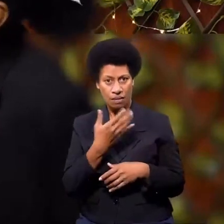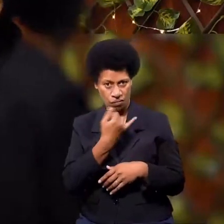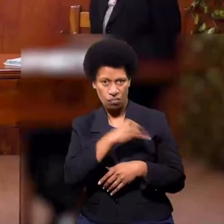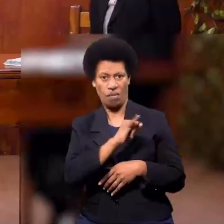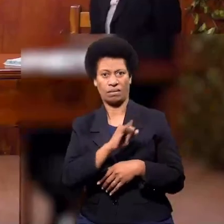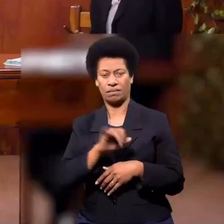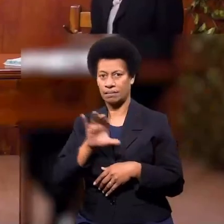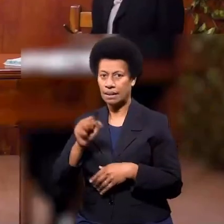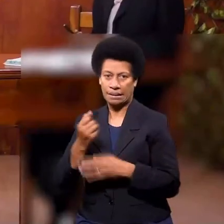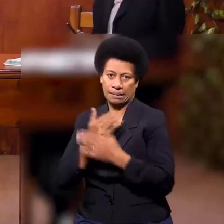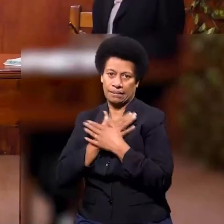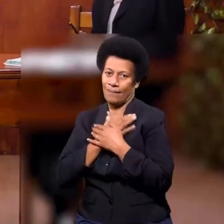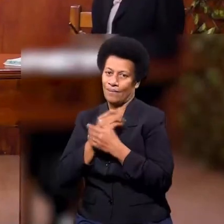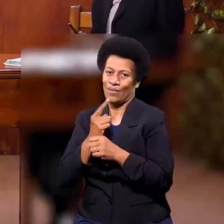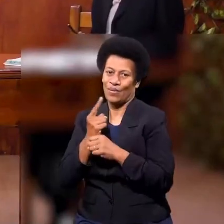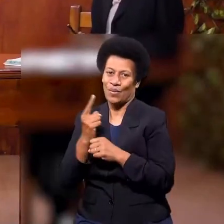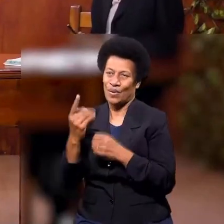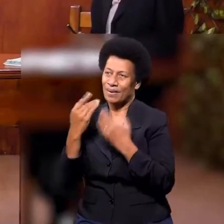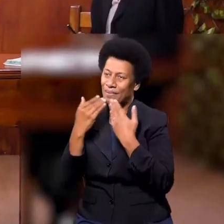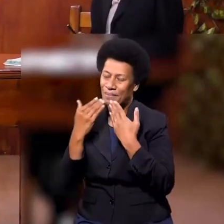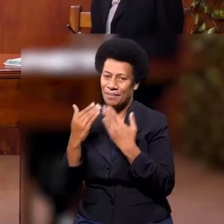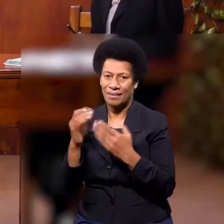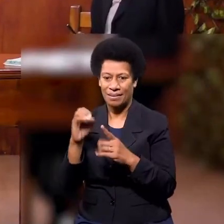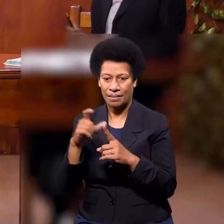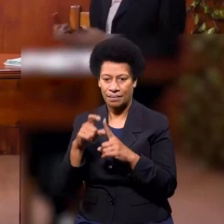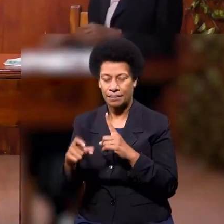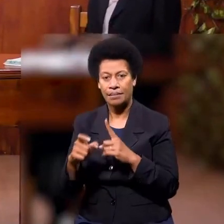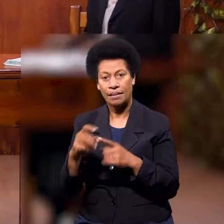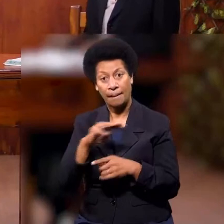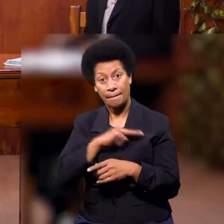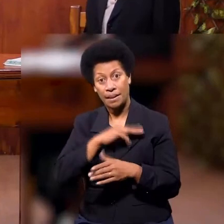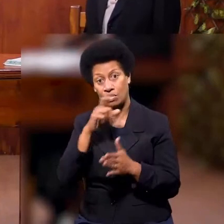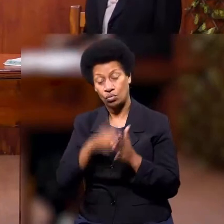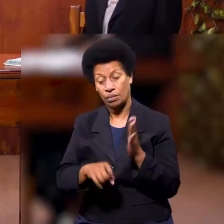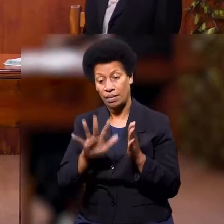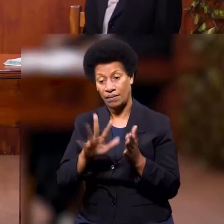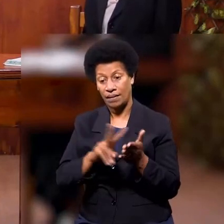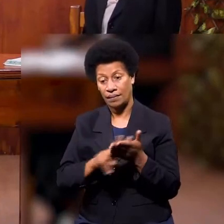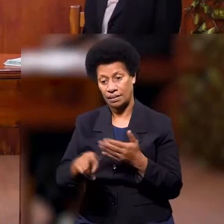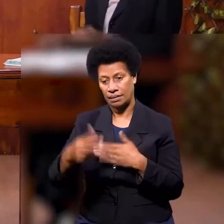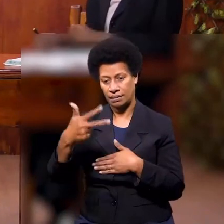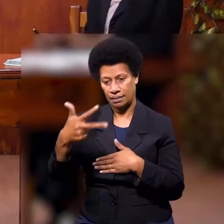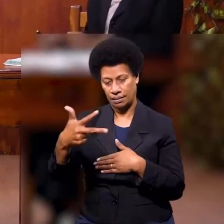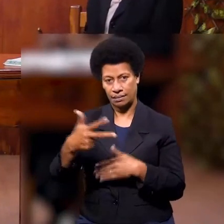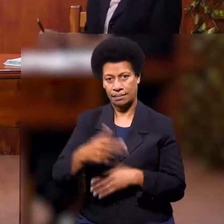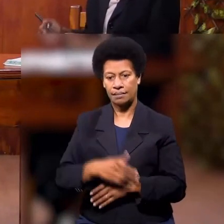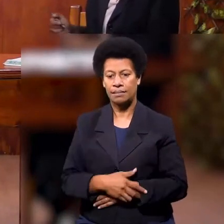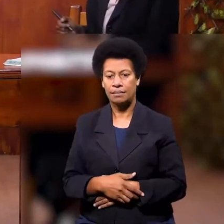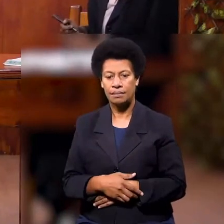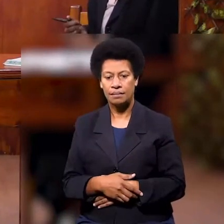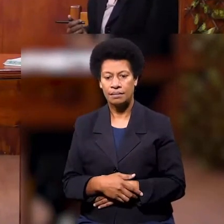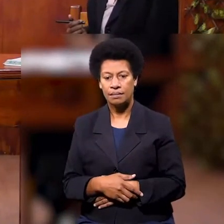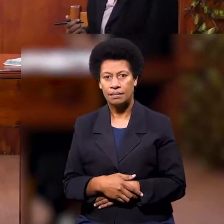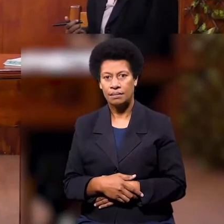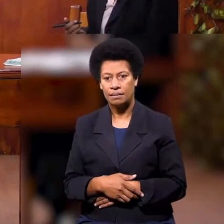that? I'll pick on two texts. Okay. Matthew chapter 5, verse 8. Okay,